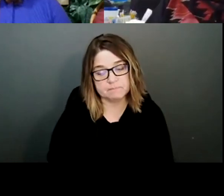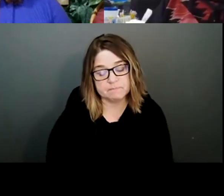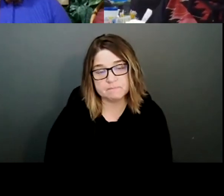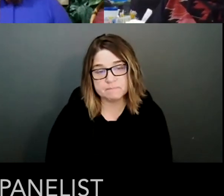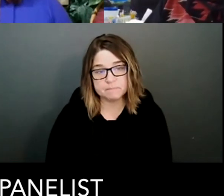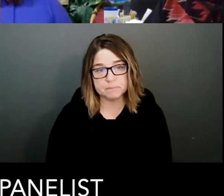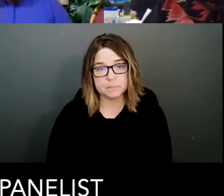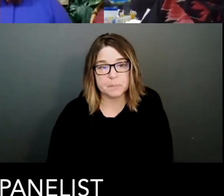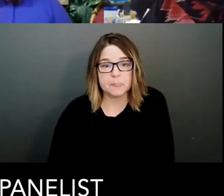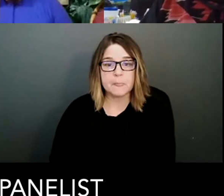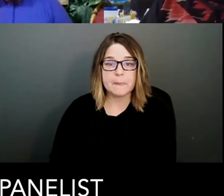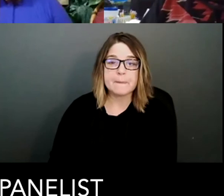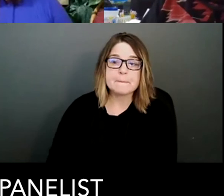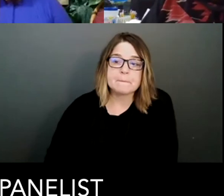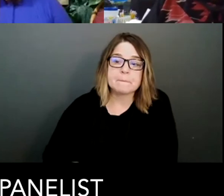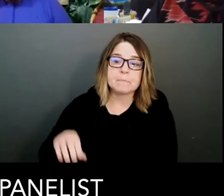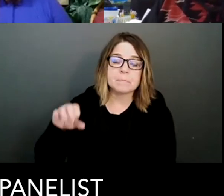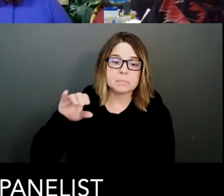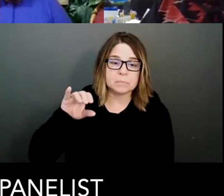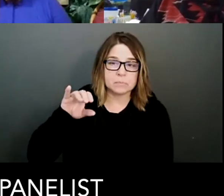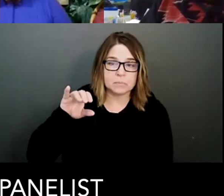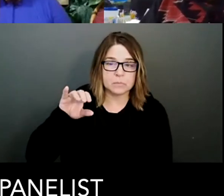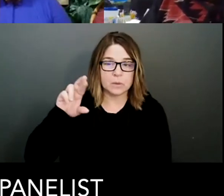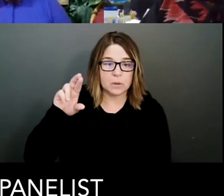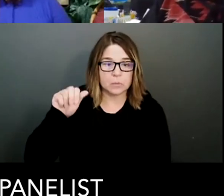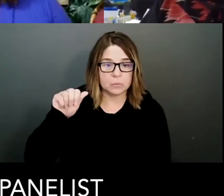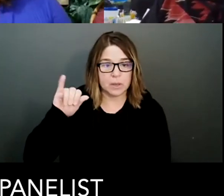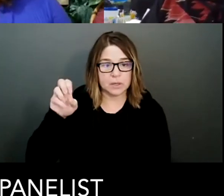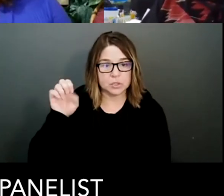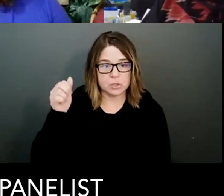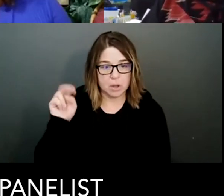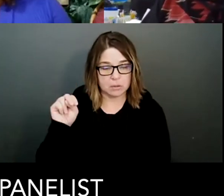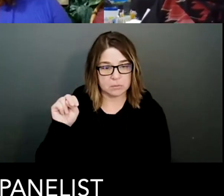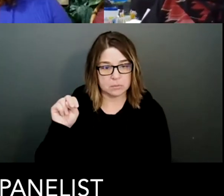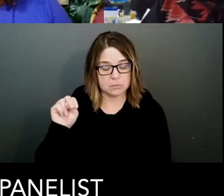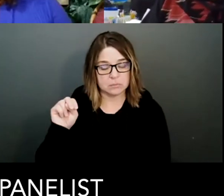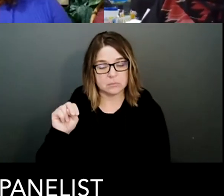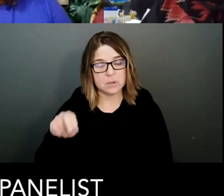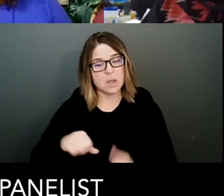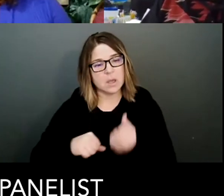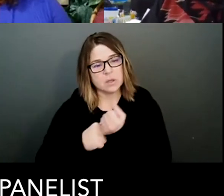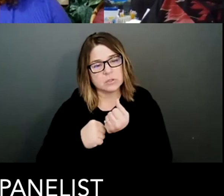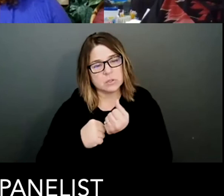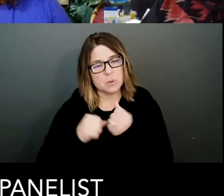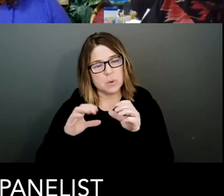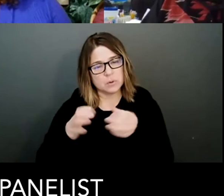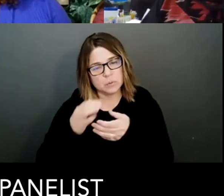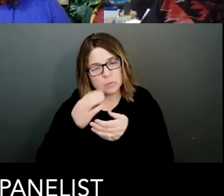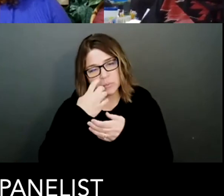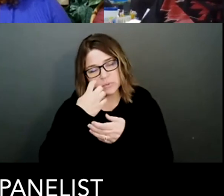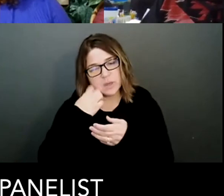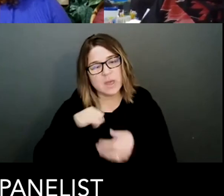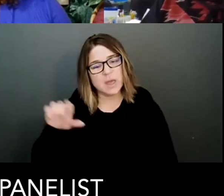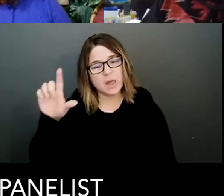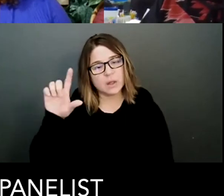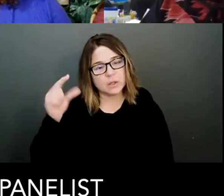You know, well, one thing about support groups is that when we looked at the LGBT aging needs